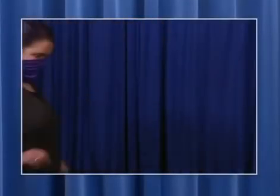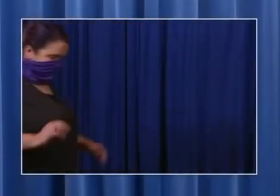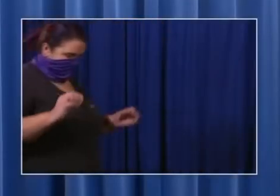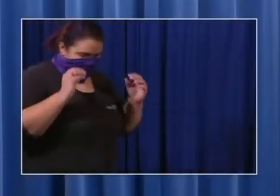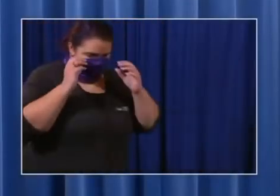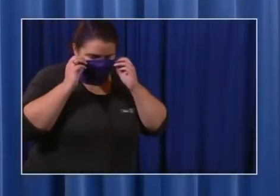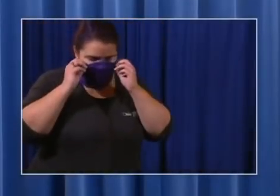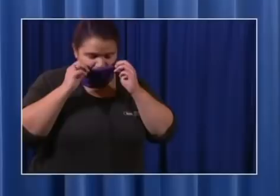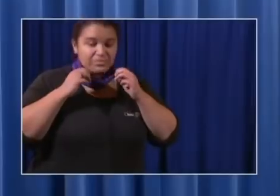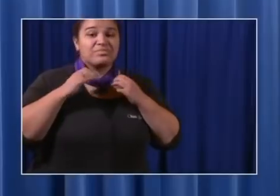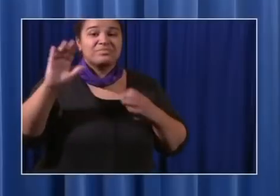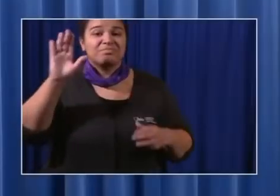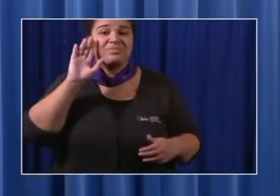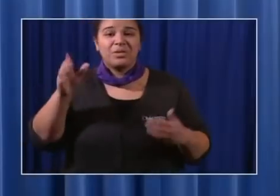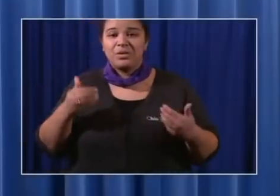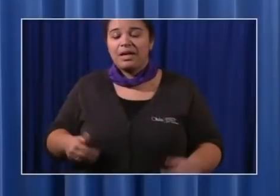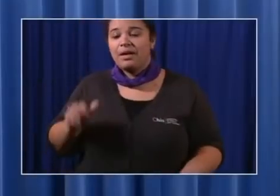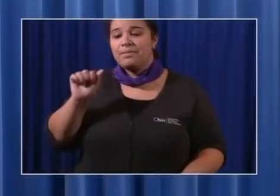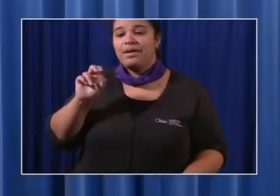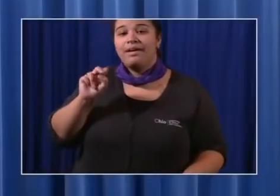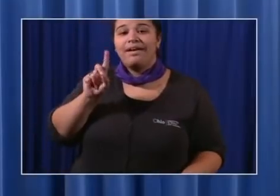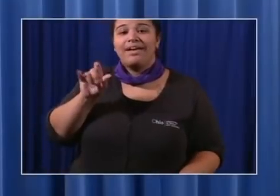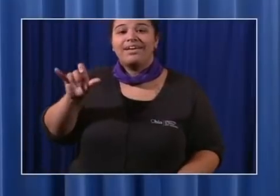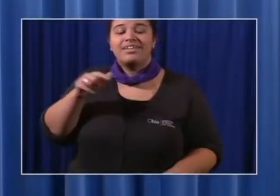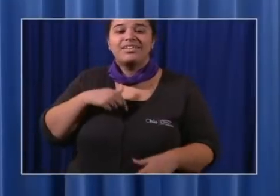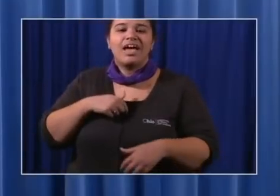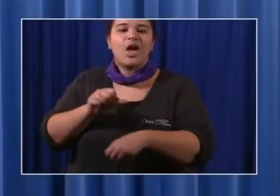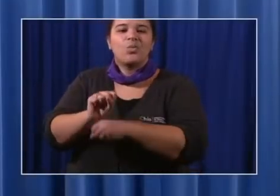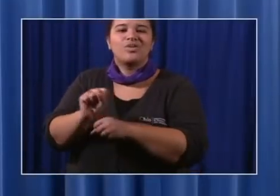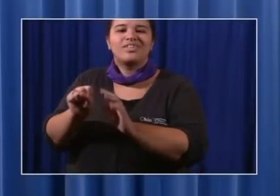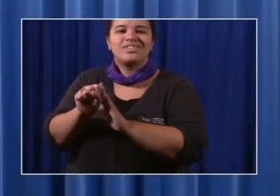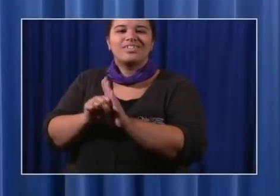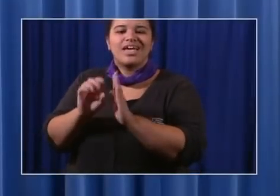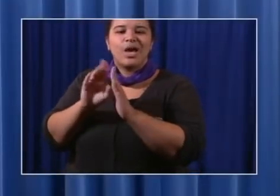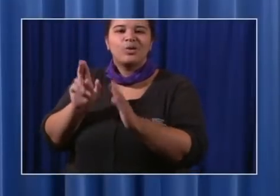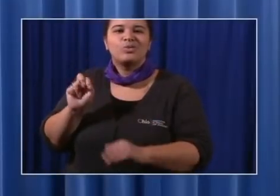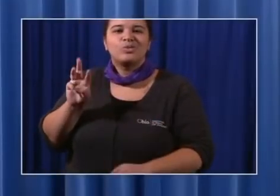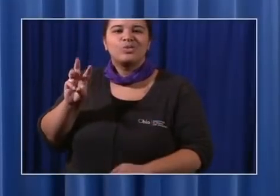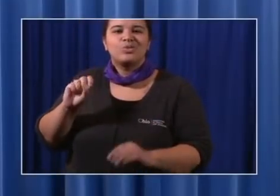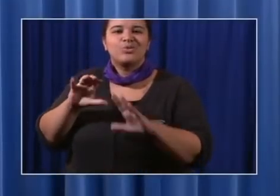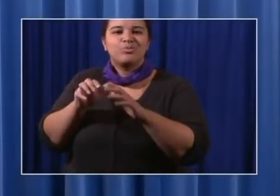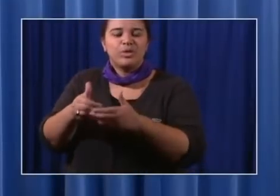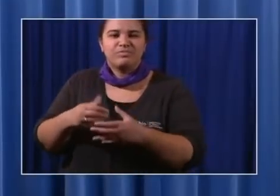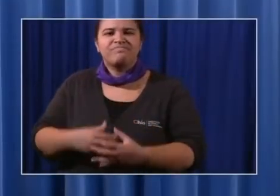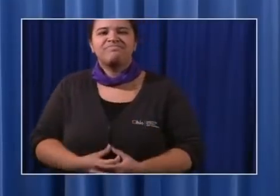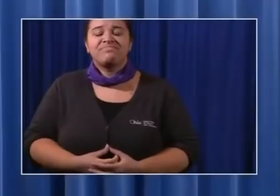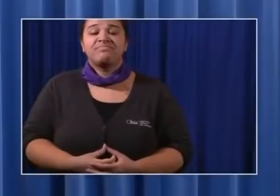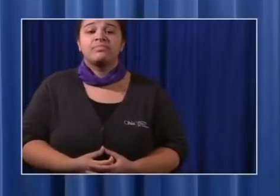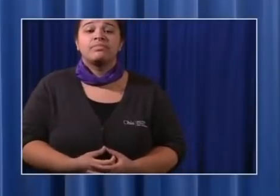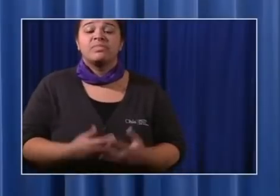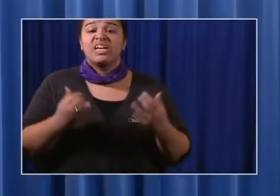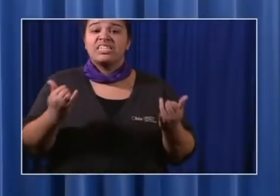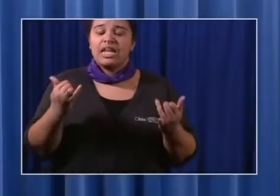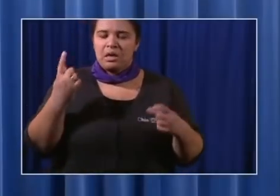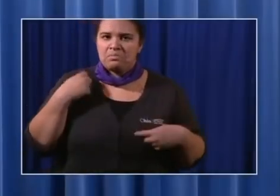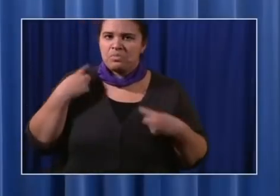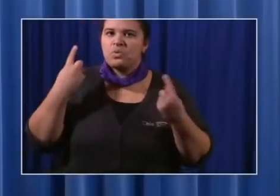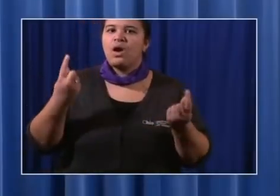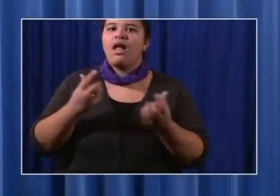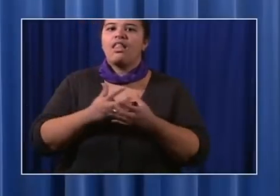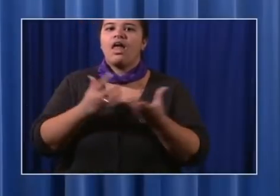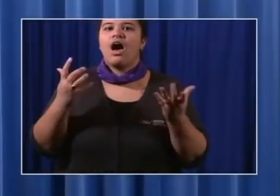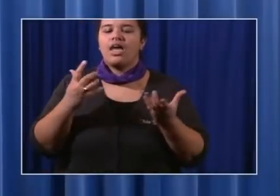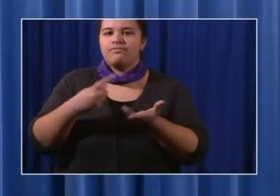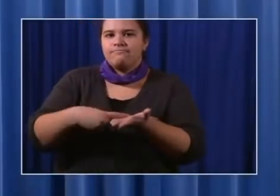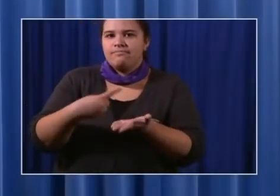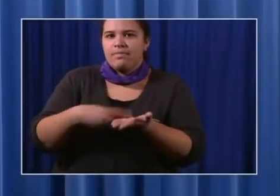Hi, Governor. Andy Chow with Ohio Public Radio and Television, State House News Bureau. We've talked a lot about the nuclear bailout side of